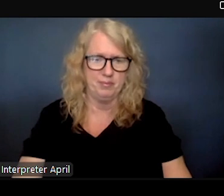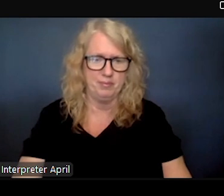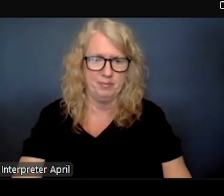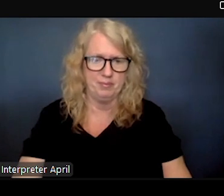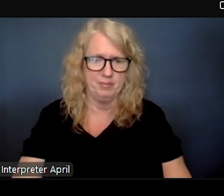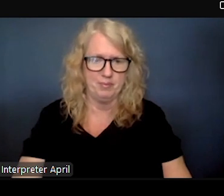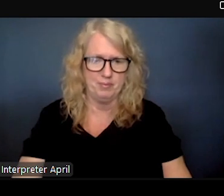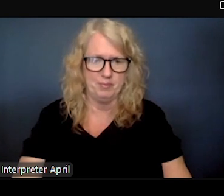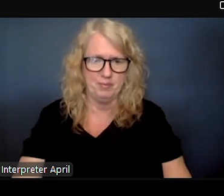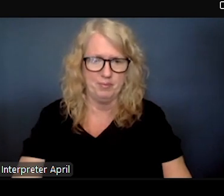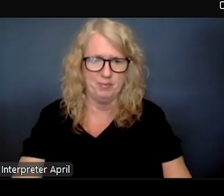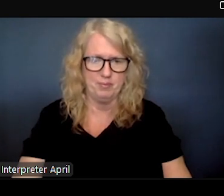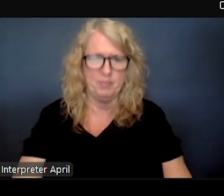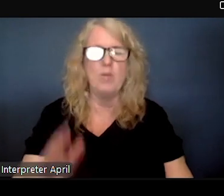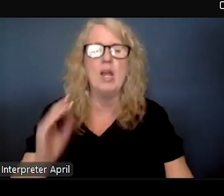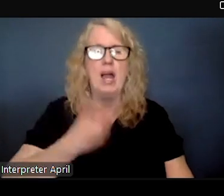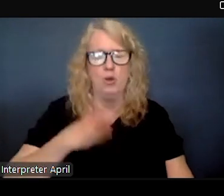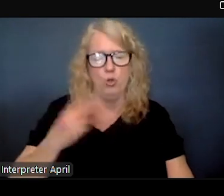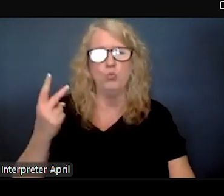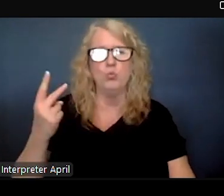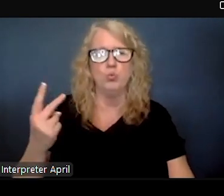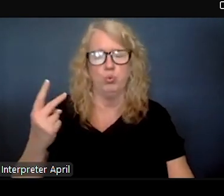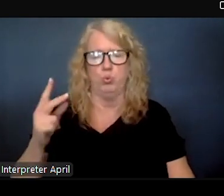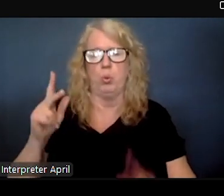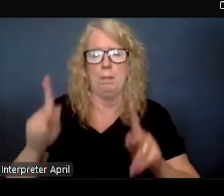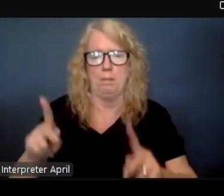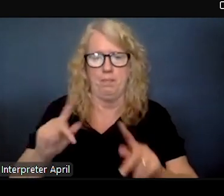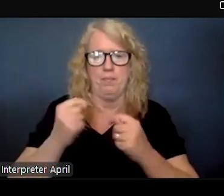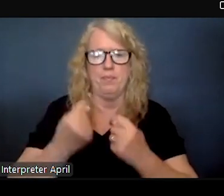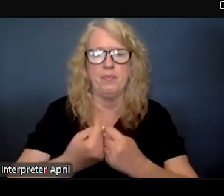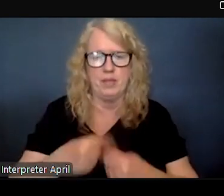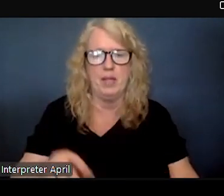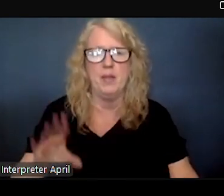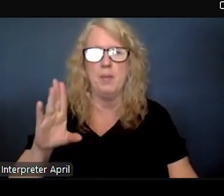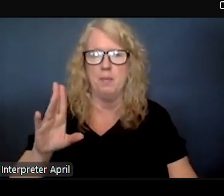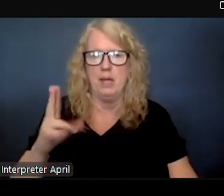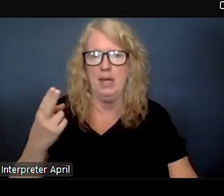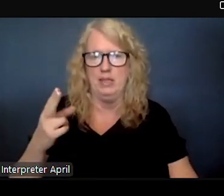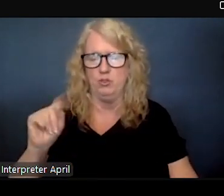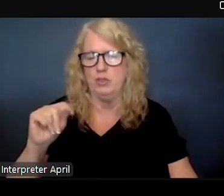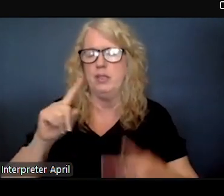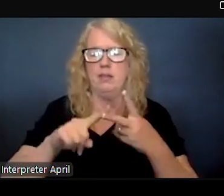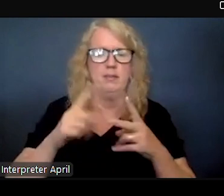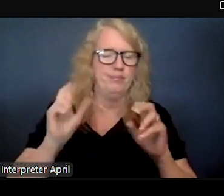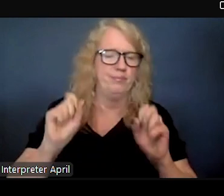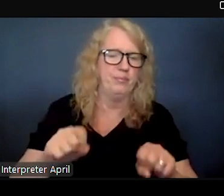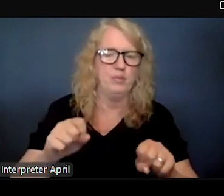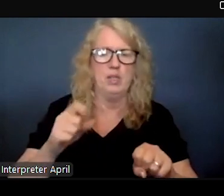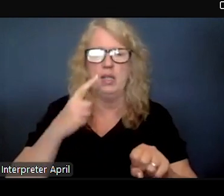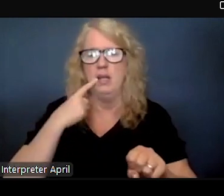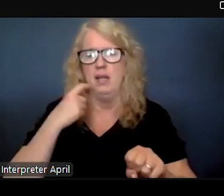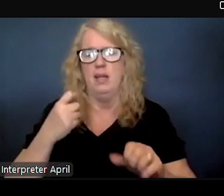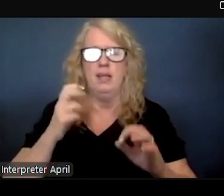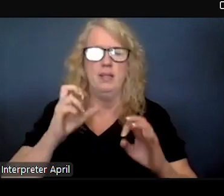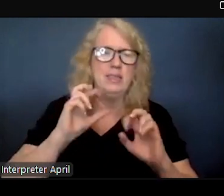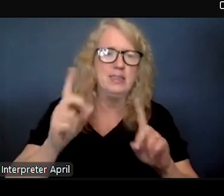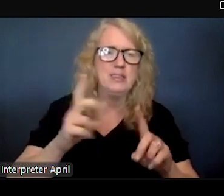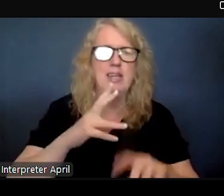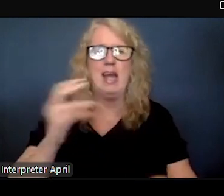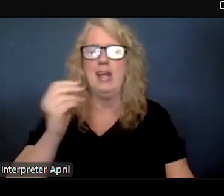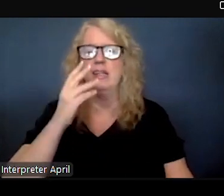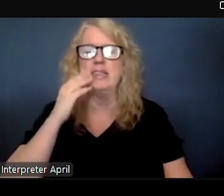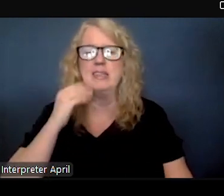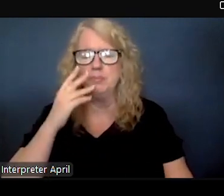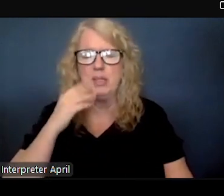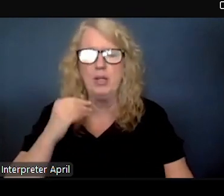So our teams is a two-person team. It's a BHT, so that could be a combination of education and